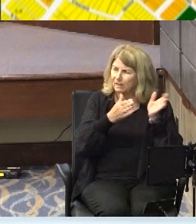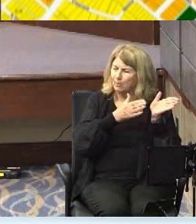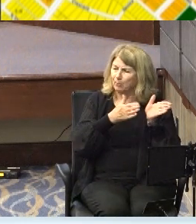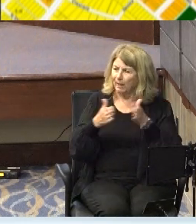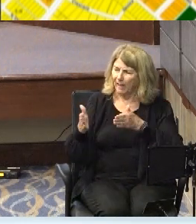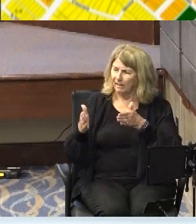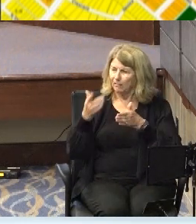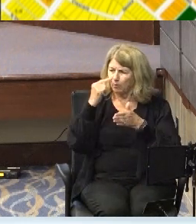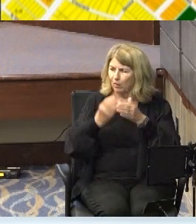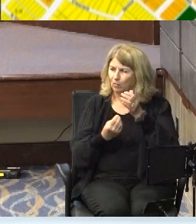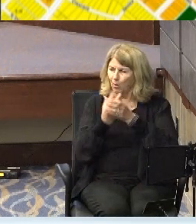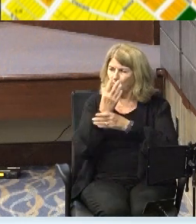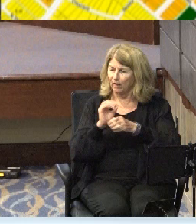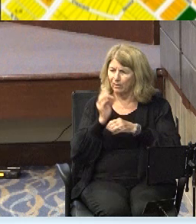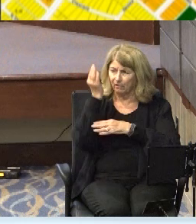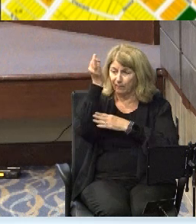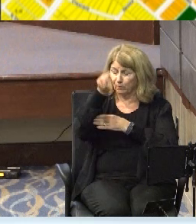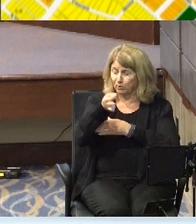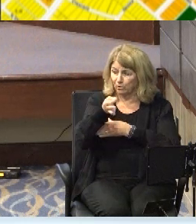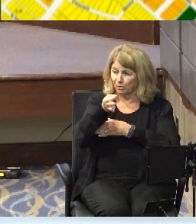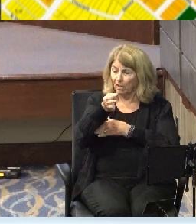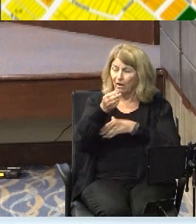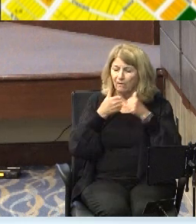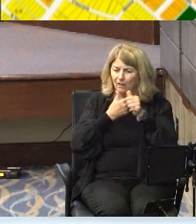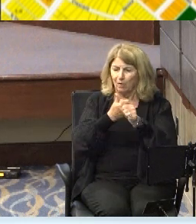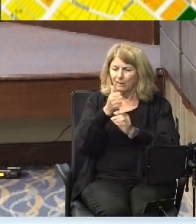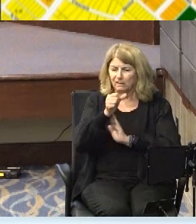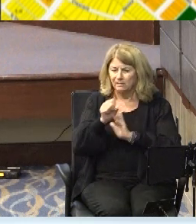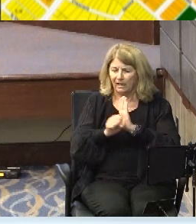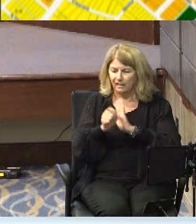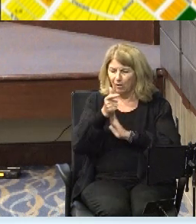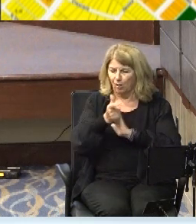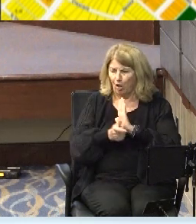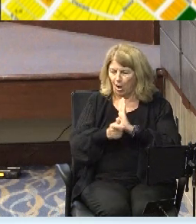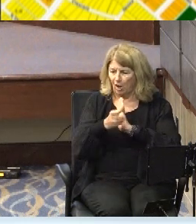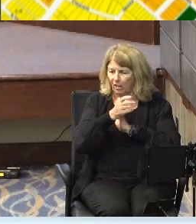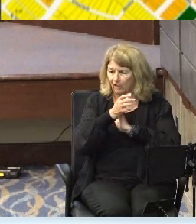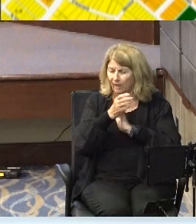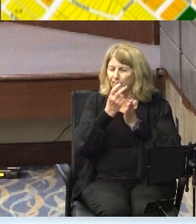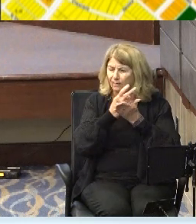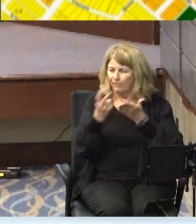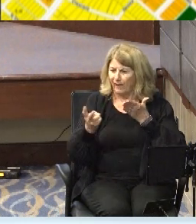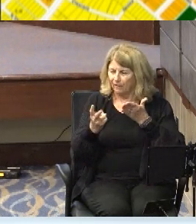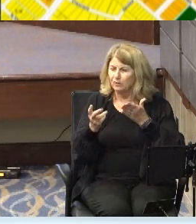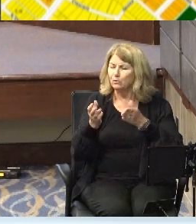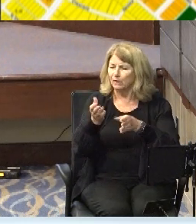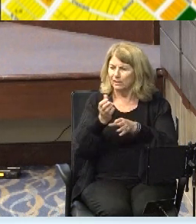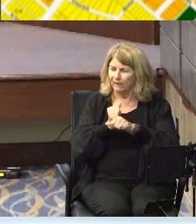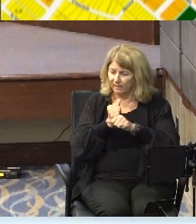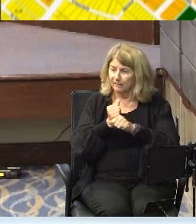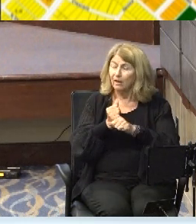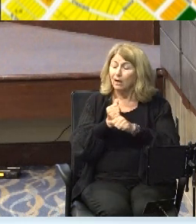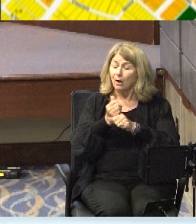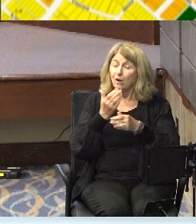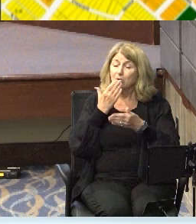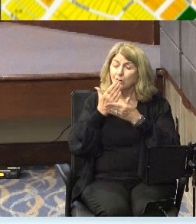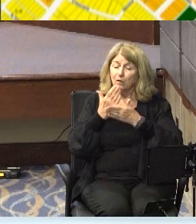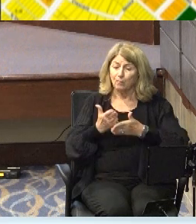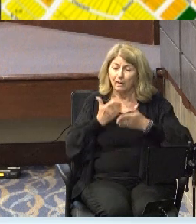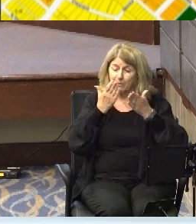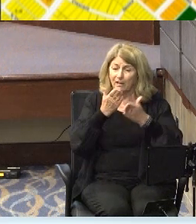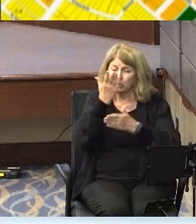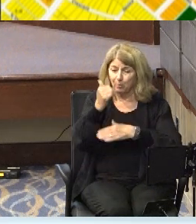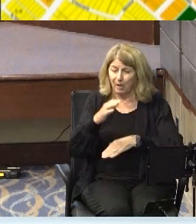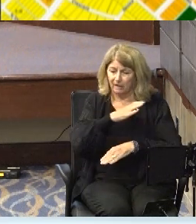future. Pursuant to state law and zoning ordinance, and if application fails to receive a favorable report and recommendation by the commission,